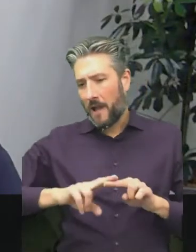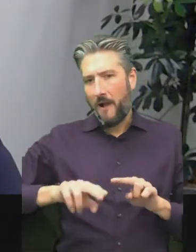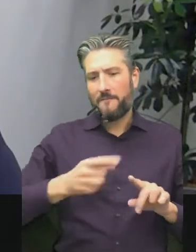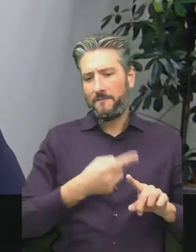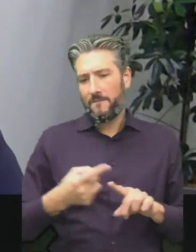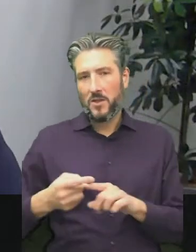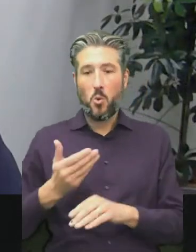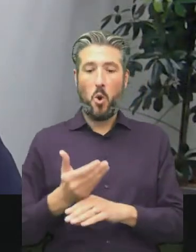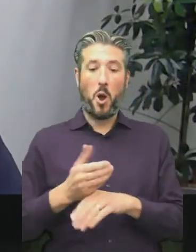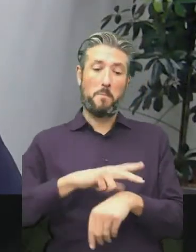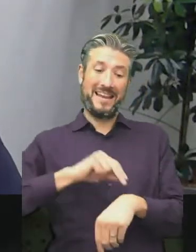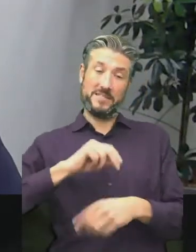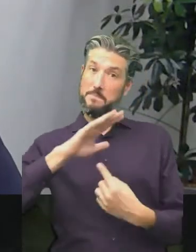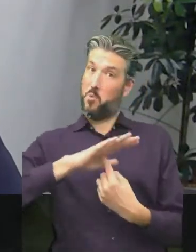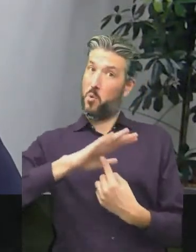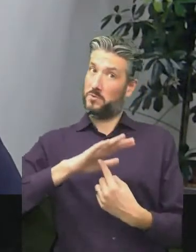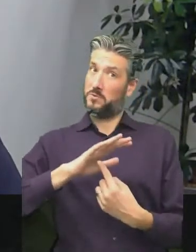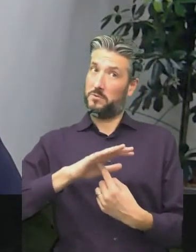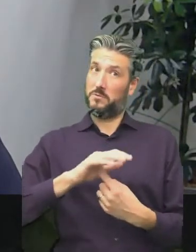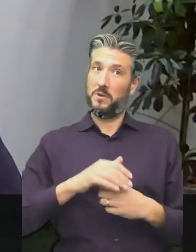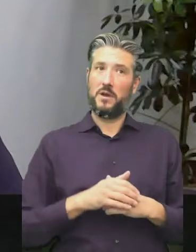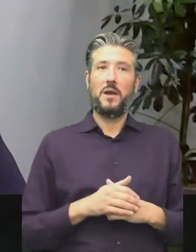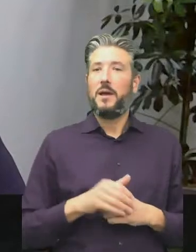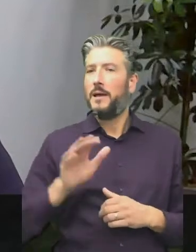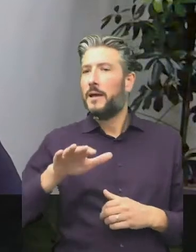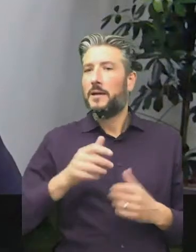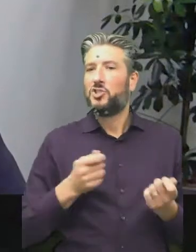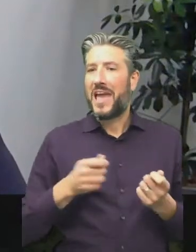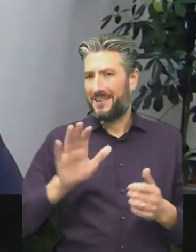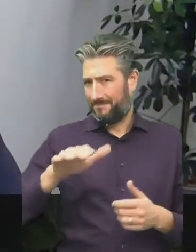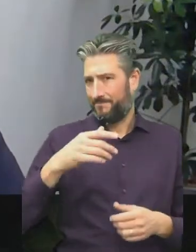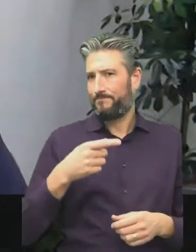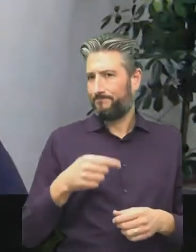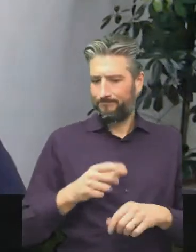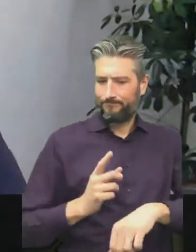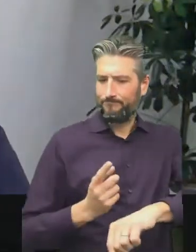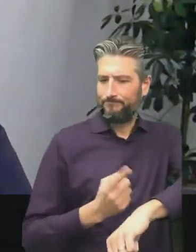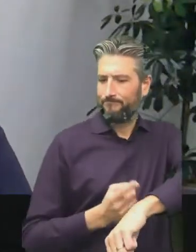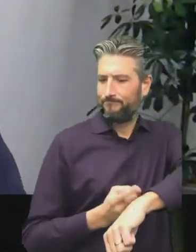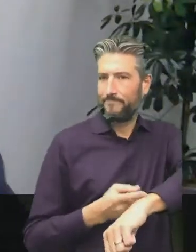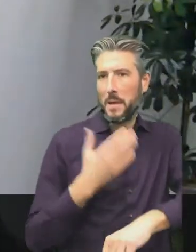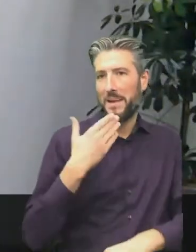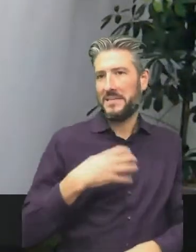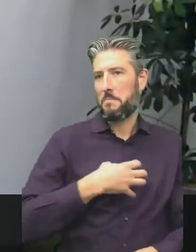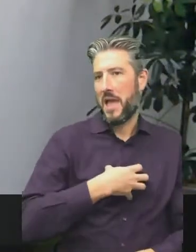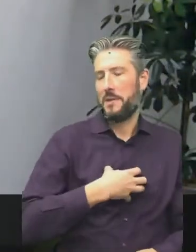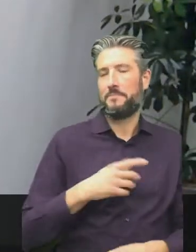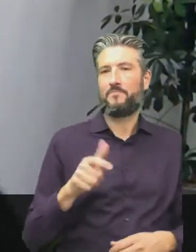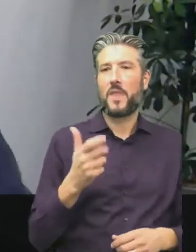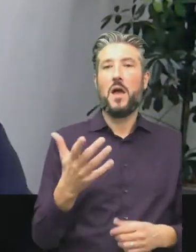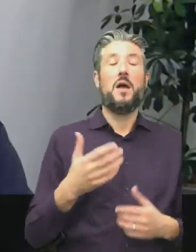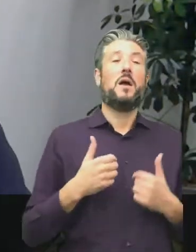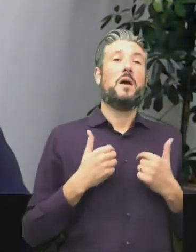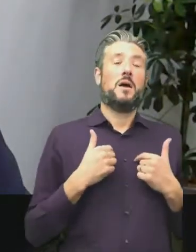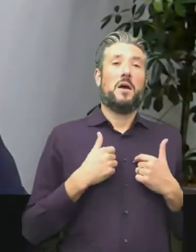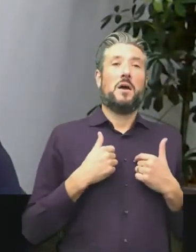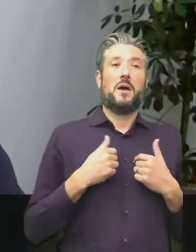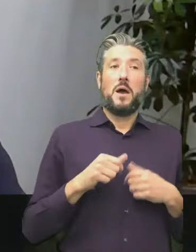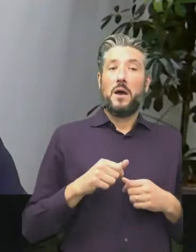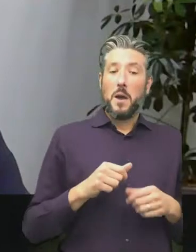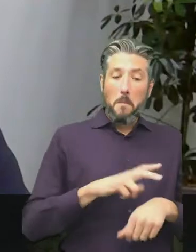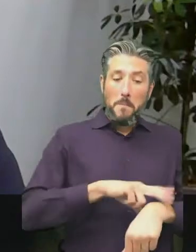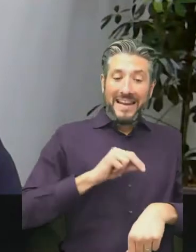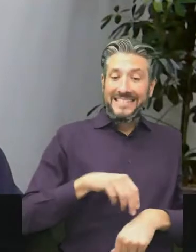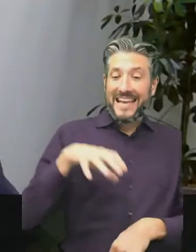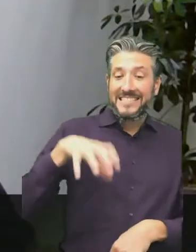important. Wind up, Mr. Mayor, please. That one of the reasons why we're having to make tough choices on police stations, we've closed half the number as